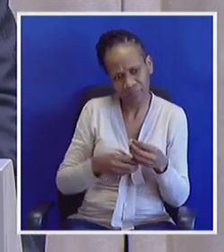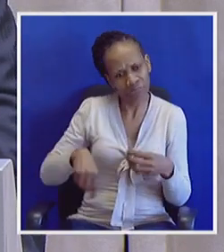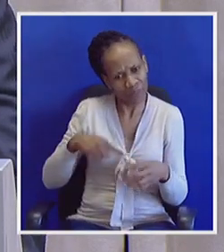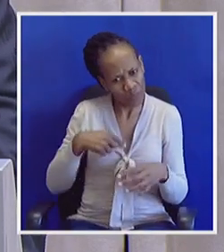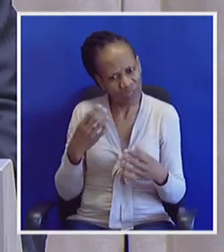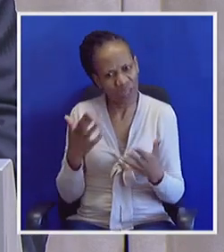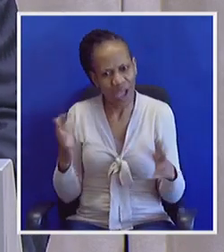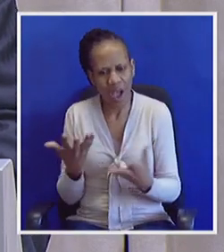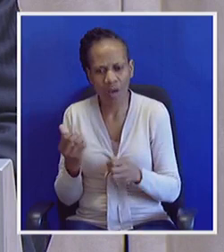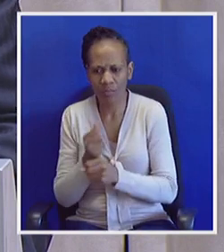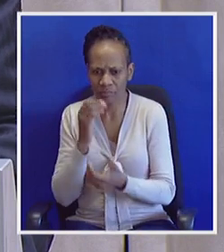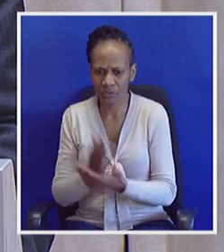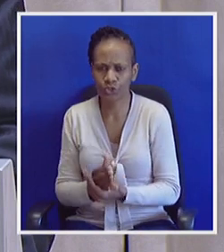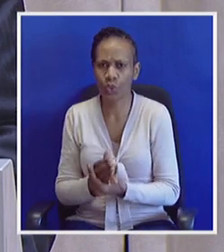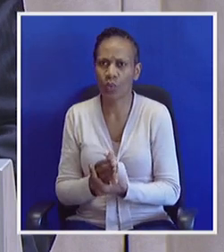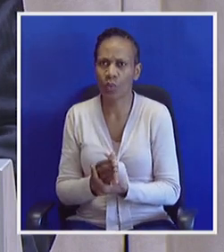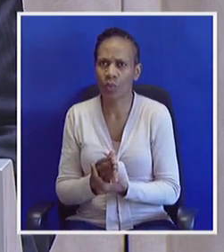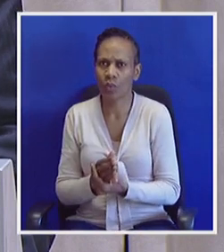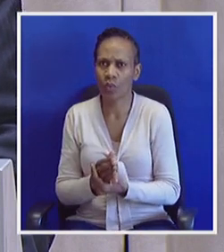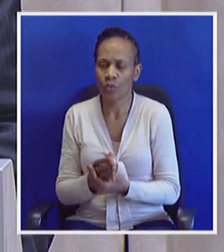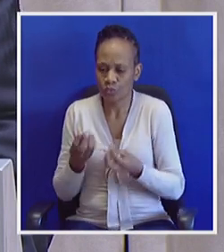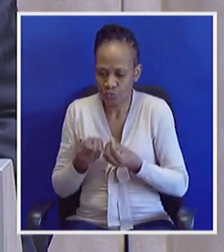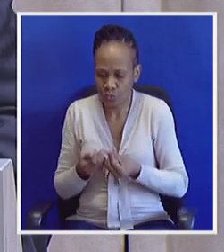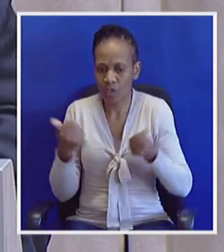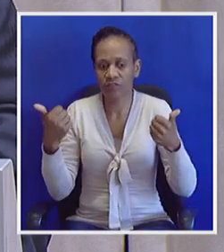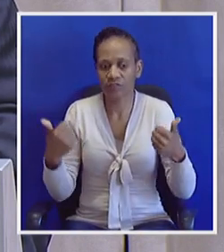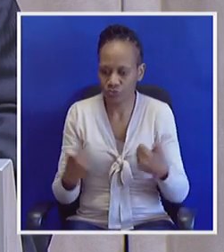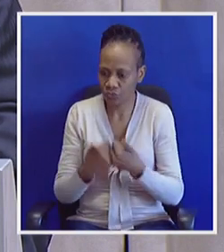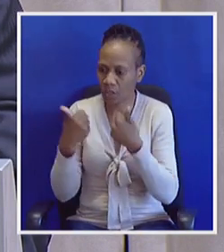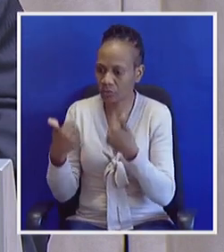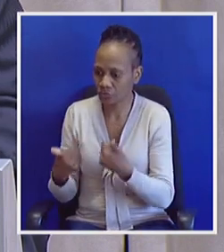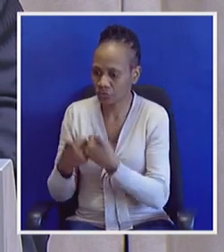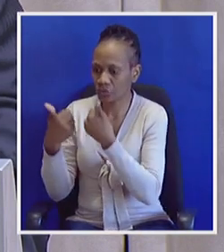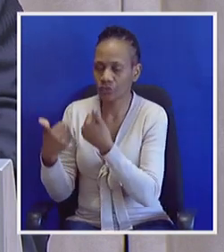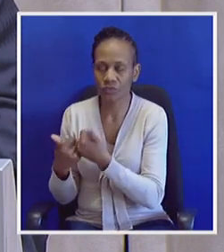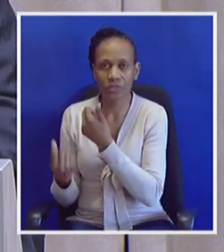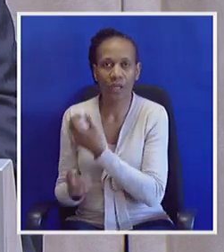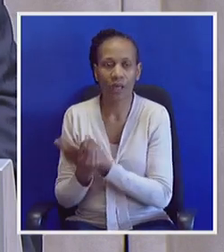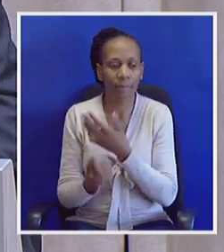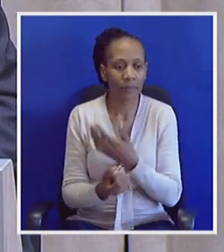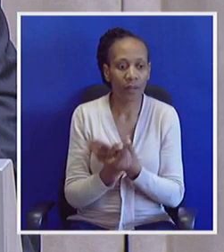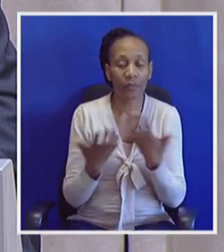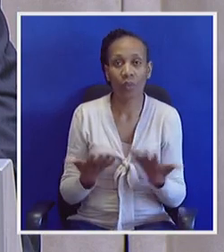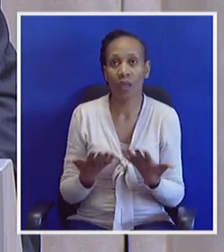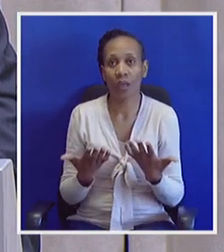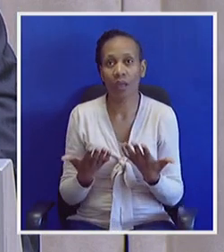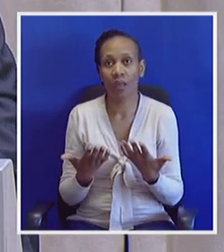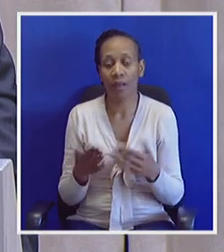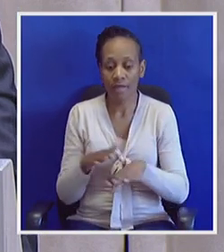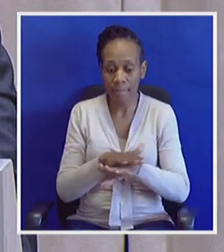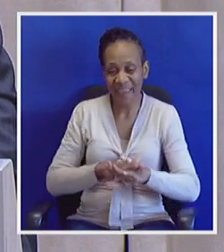strengthen and address the challenges that we continue to face when it comes to foundational